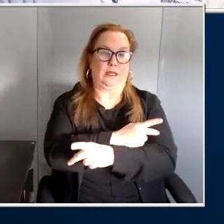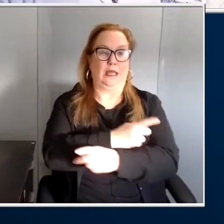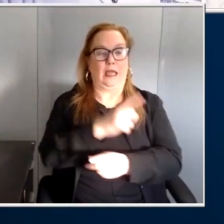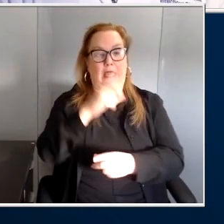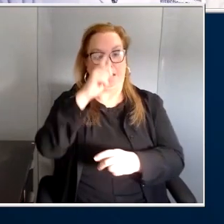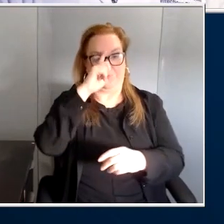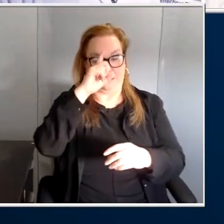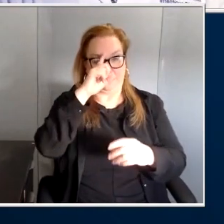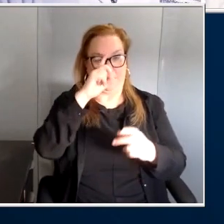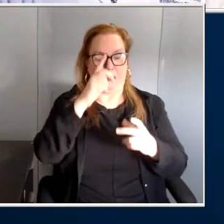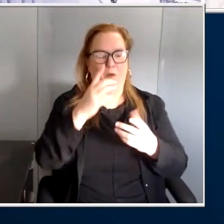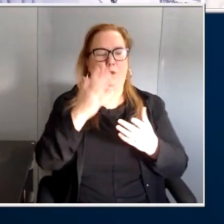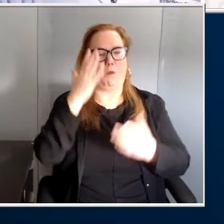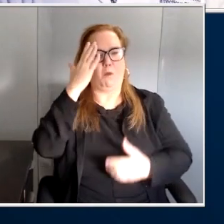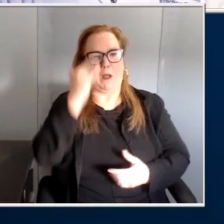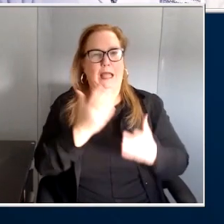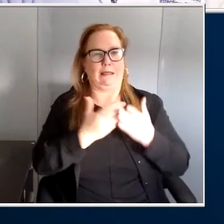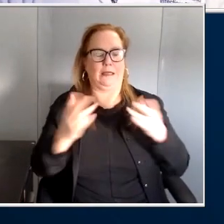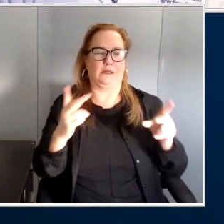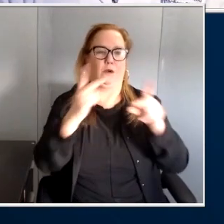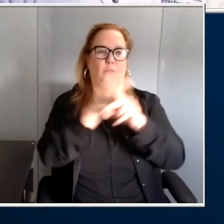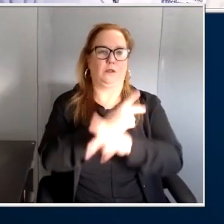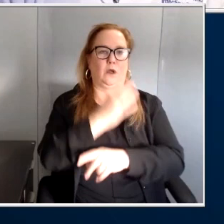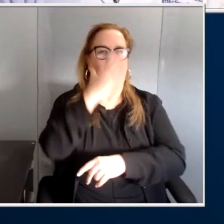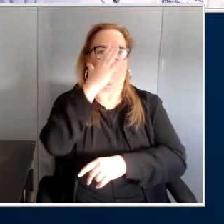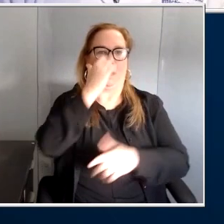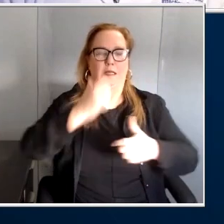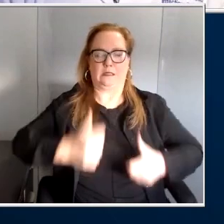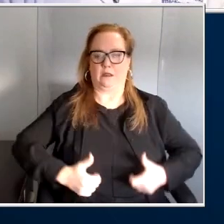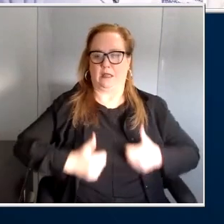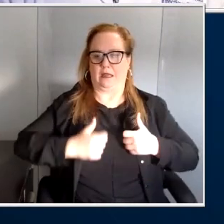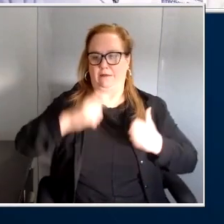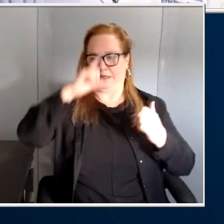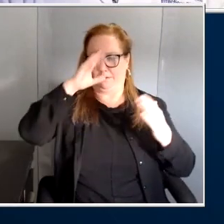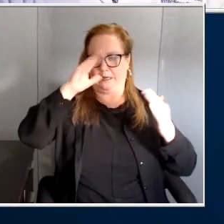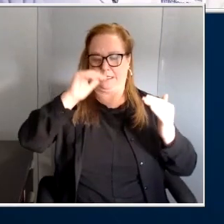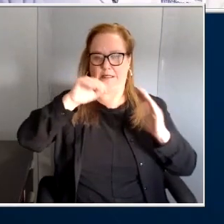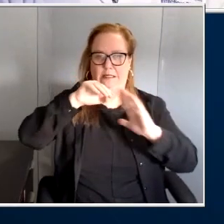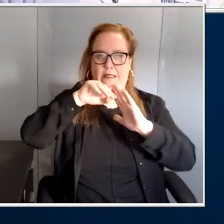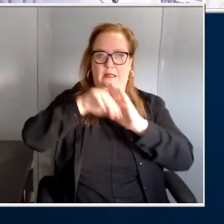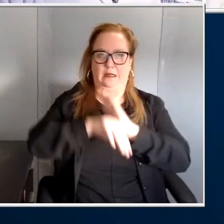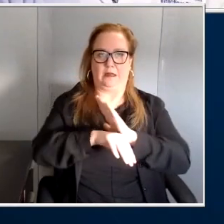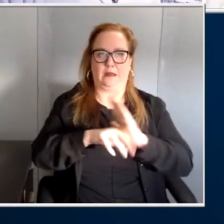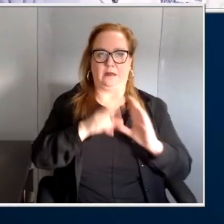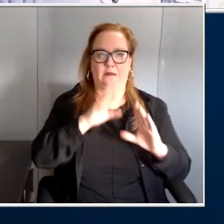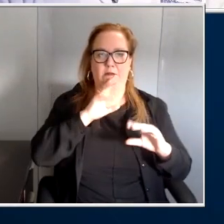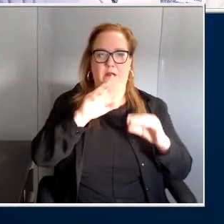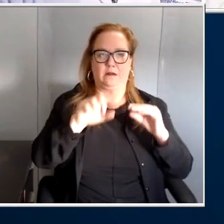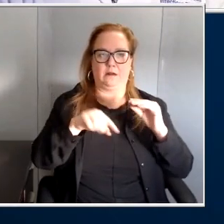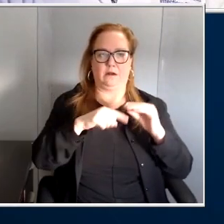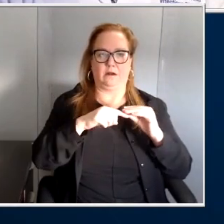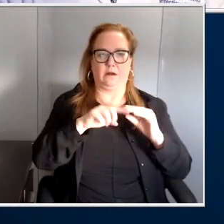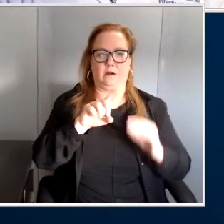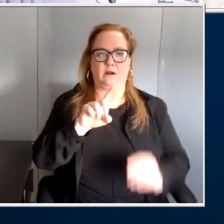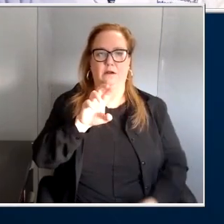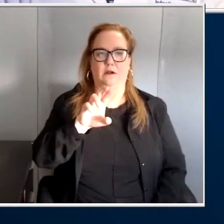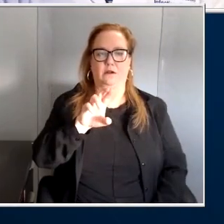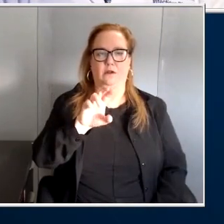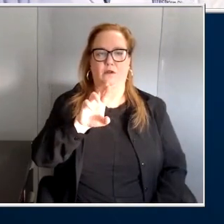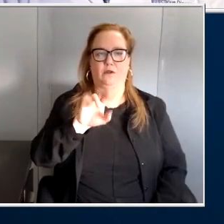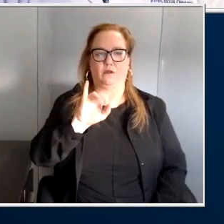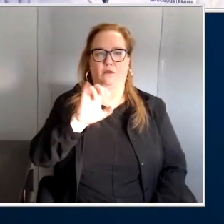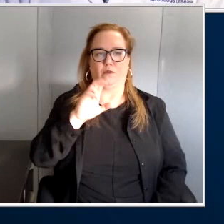are worse out there. Why is our life expectancy declining? I'm actually going to turn to Dr. Richard Watson first with